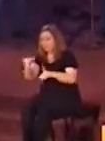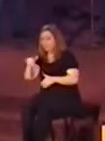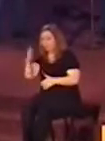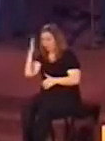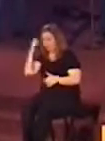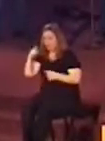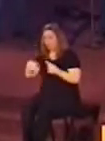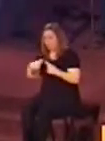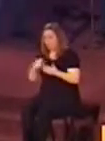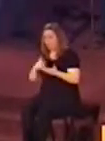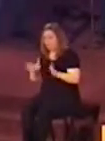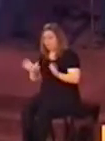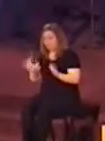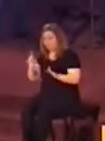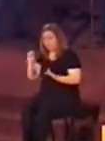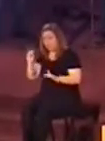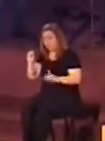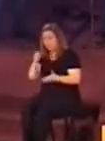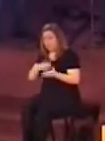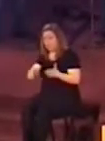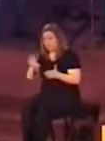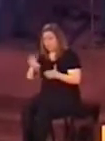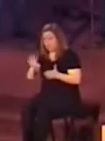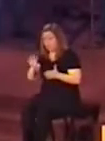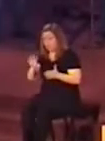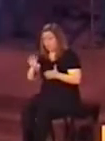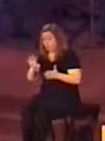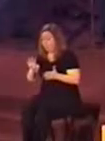4, Romans chapter 5 begins with this.